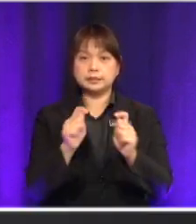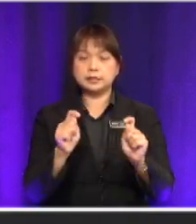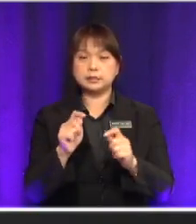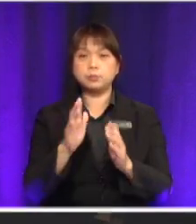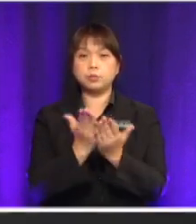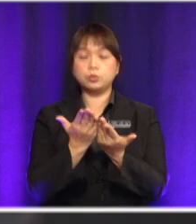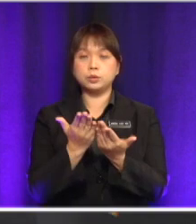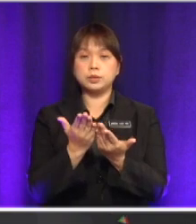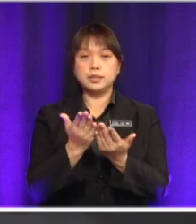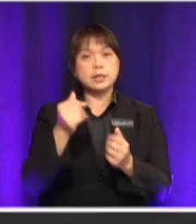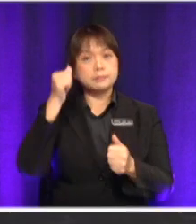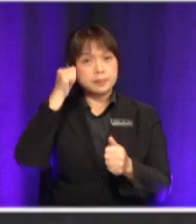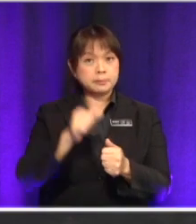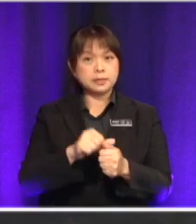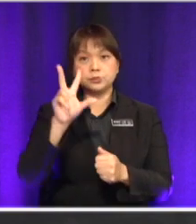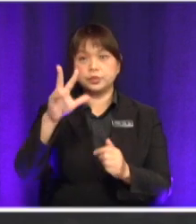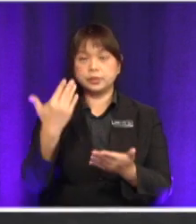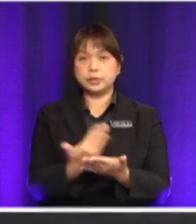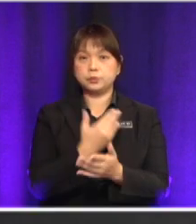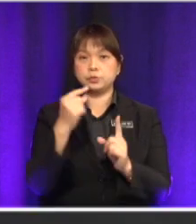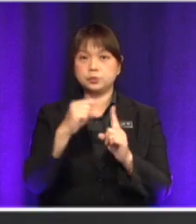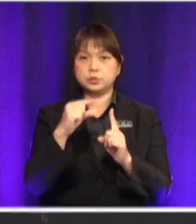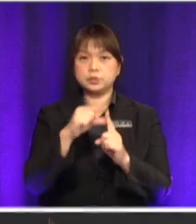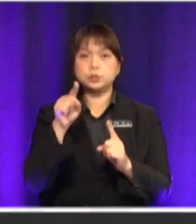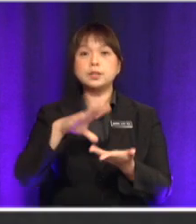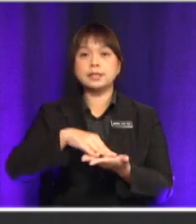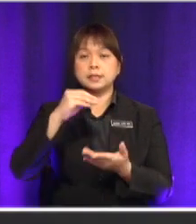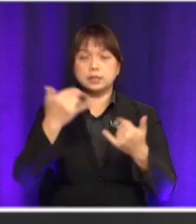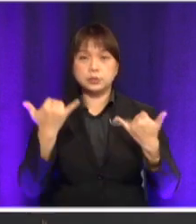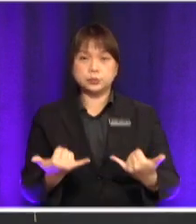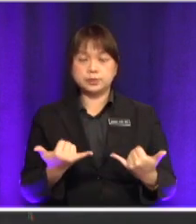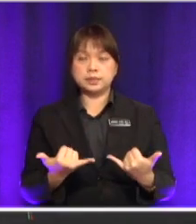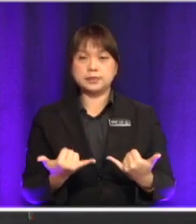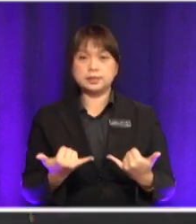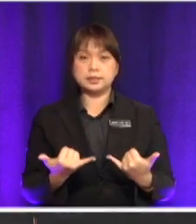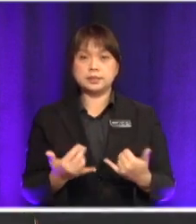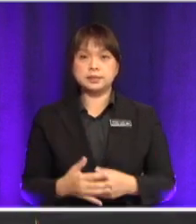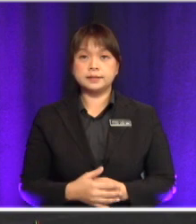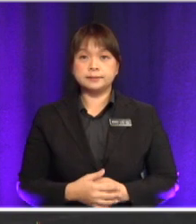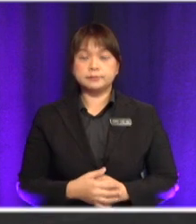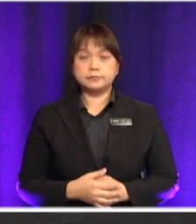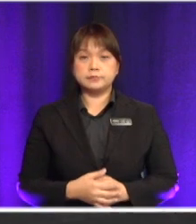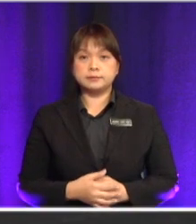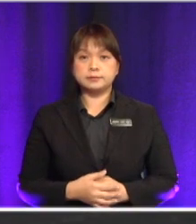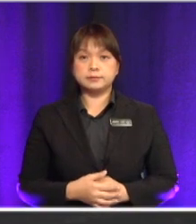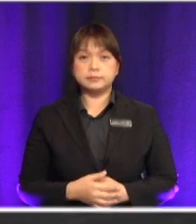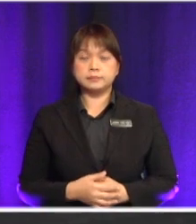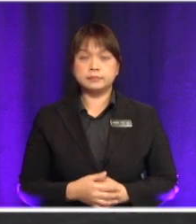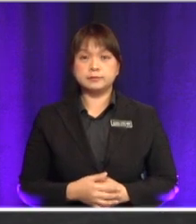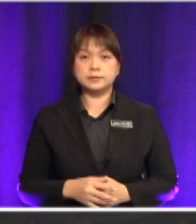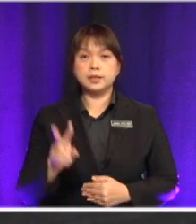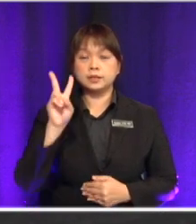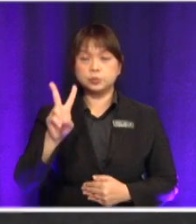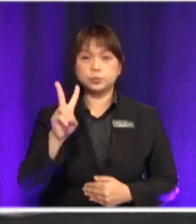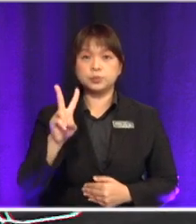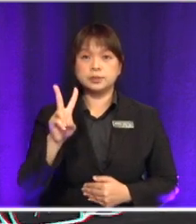words that you have learned today, whether it's in the text or from our discussion today. 3 new words you have learned. 2 things that you